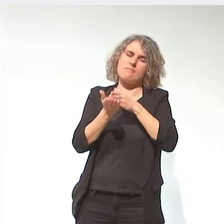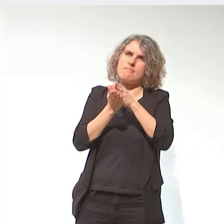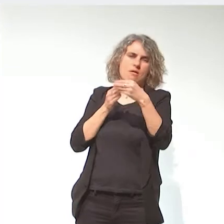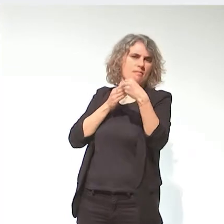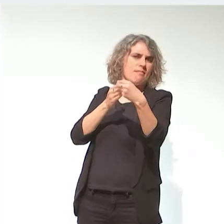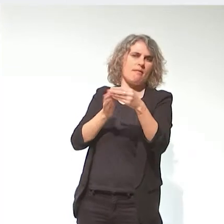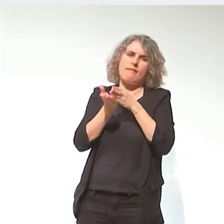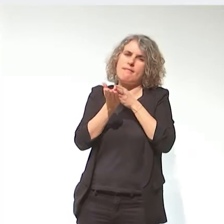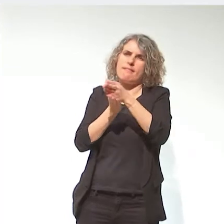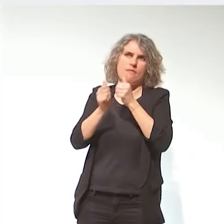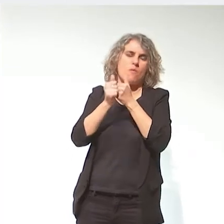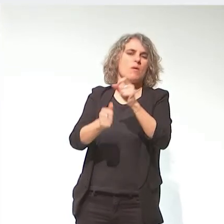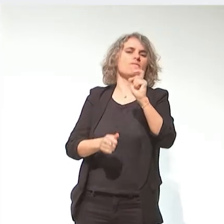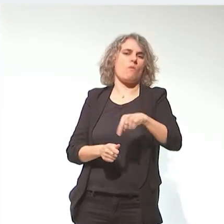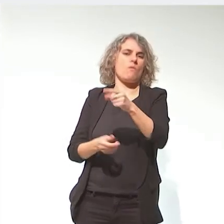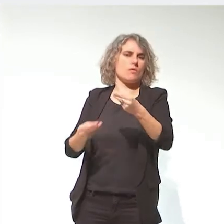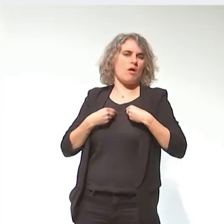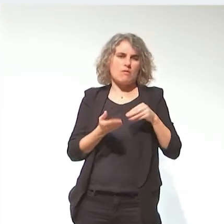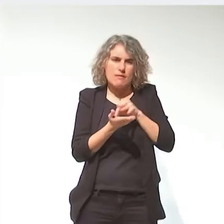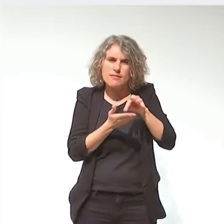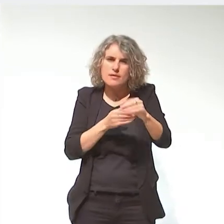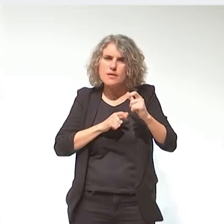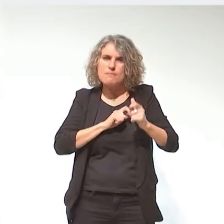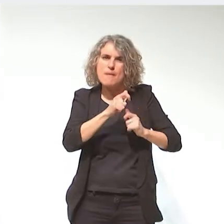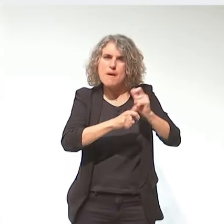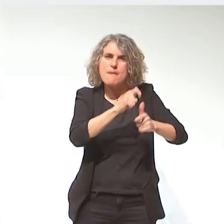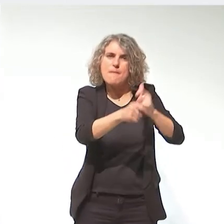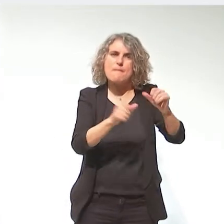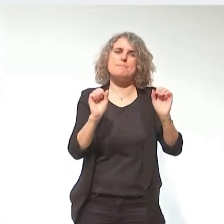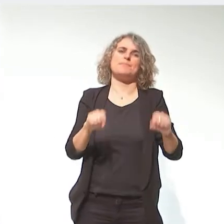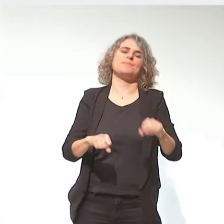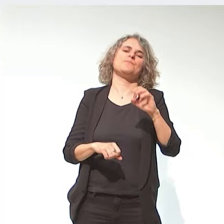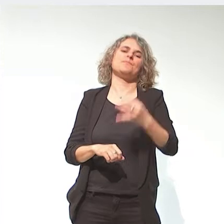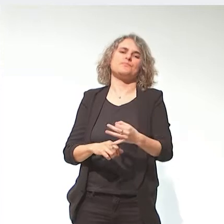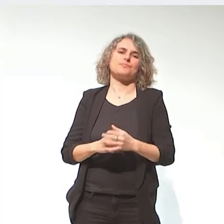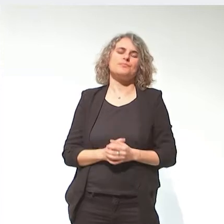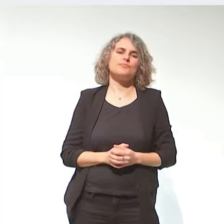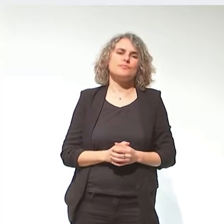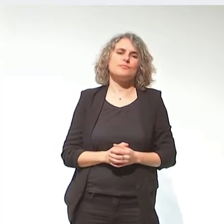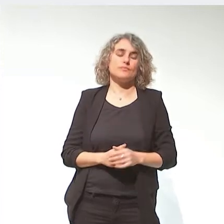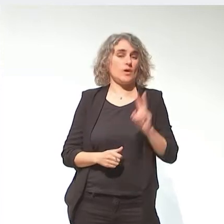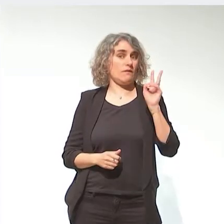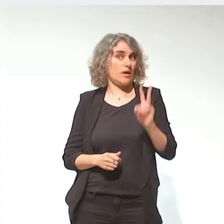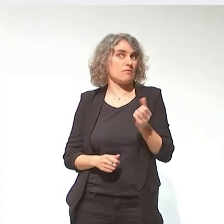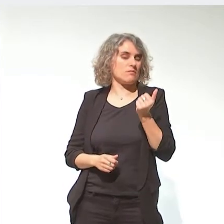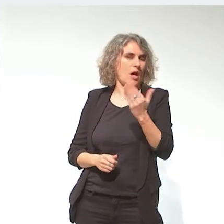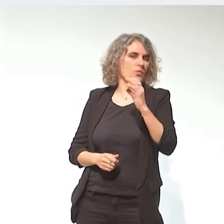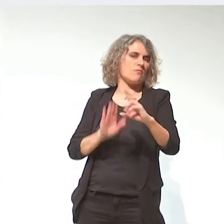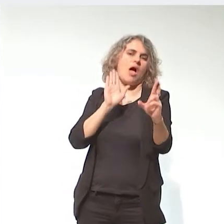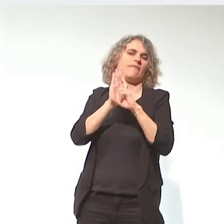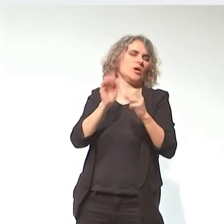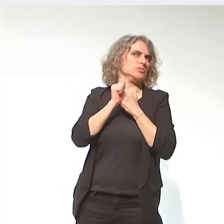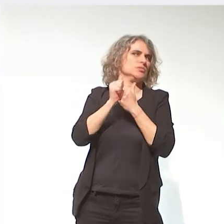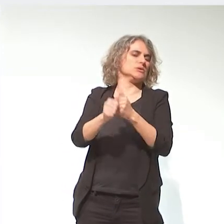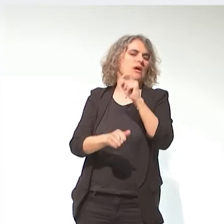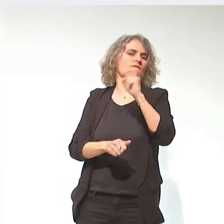elaboration of the strategy and will continue to be our reference point in its implementation. Our